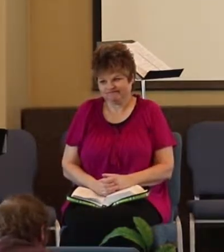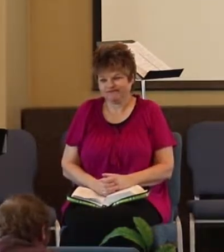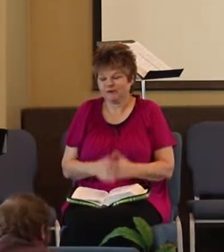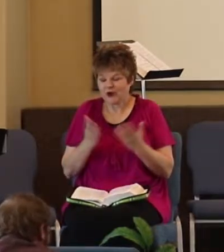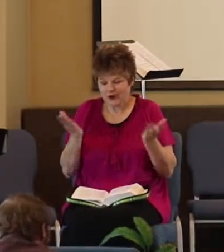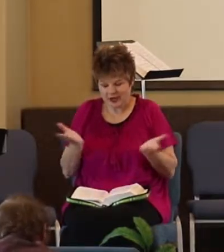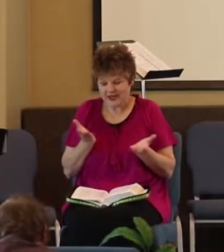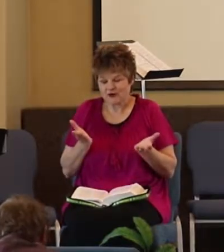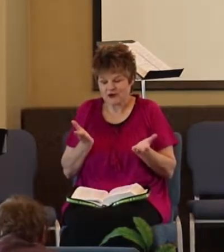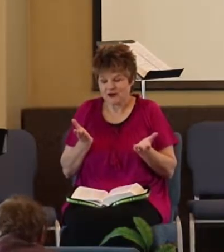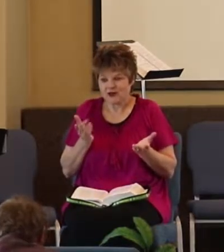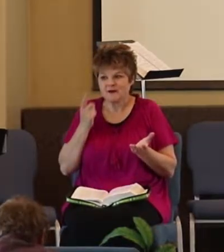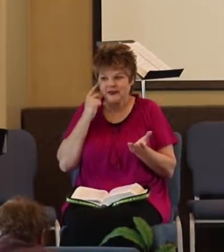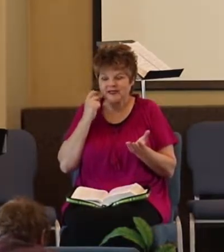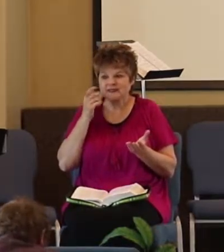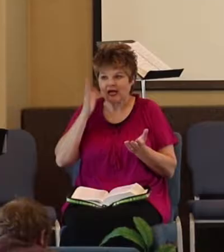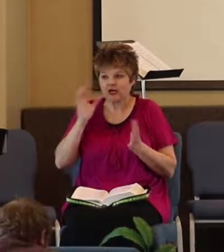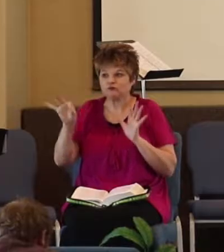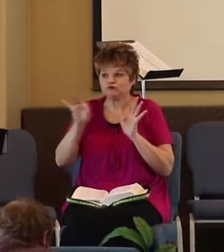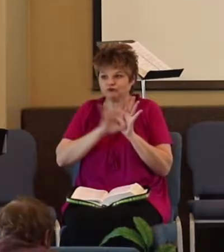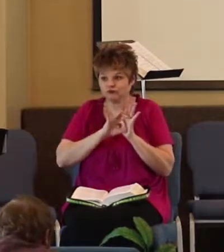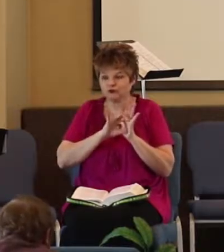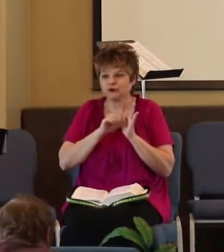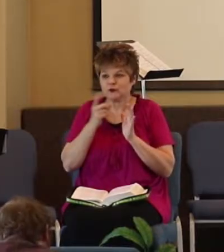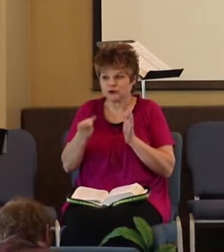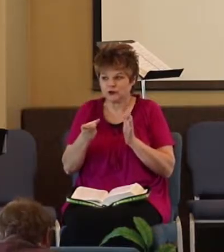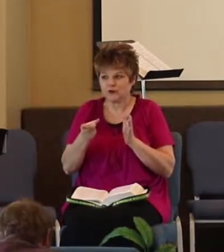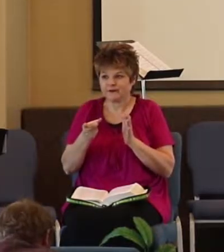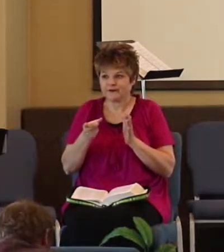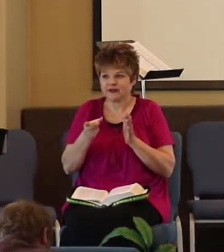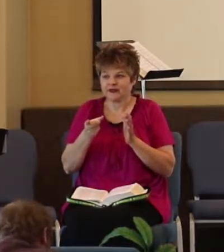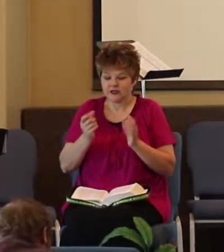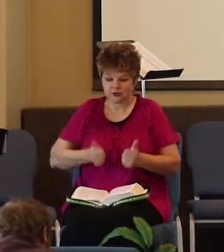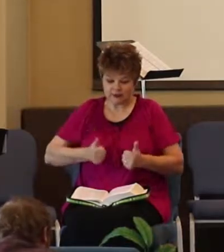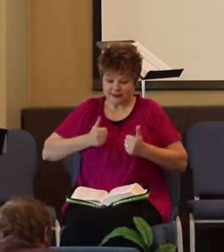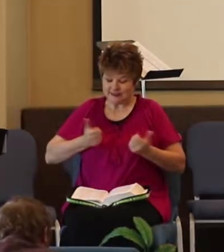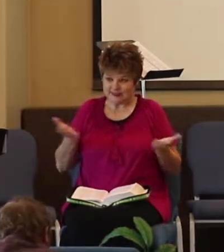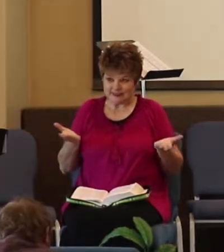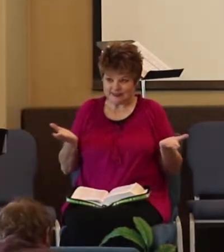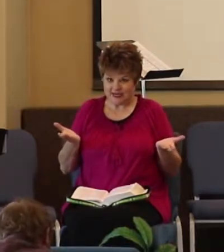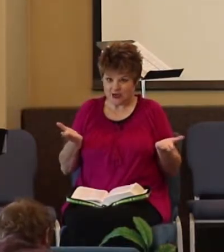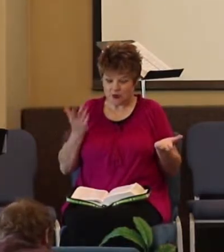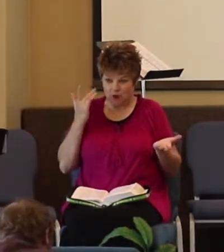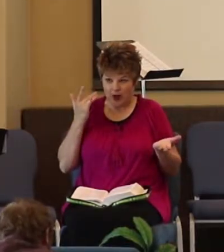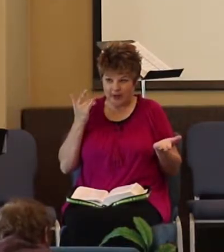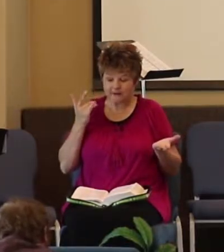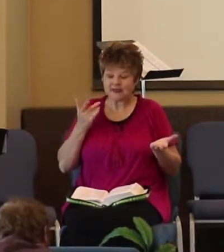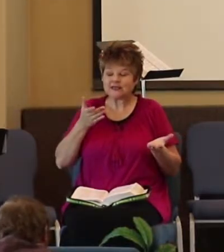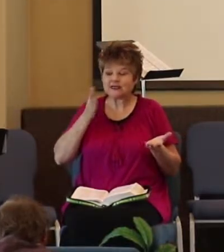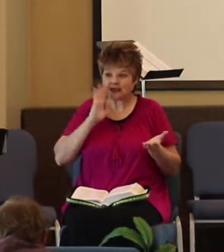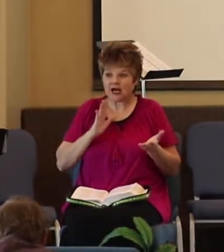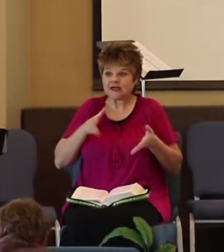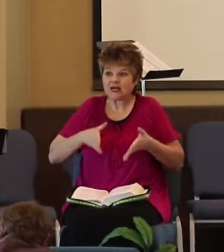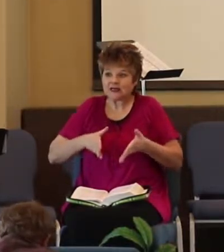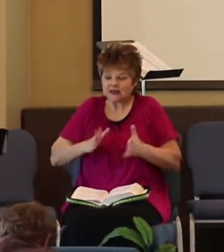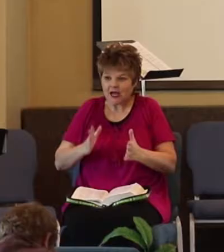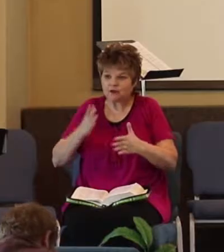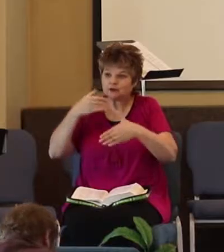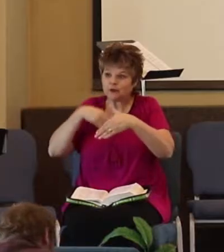You're here because God chose you. Your existence is here because God allowed you to be